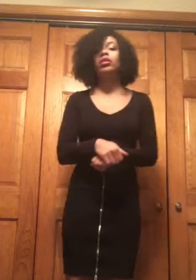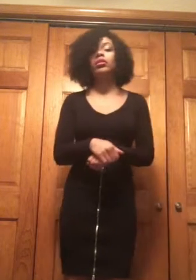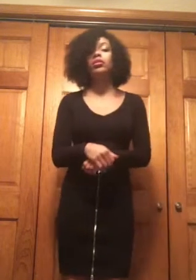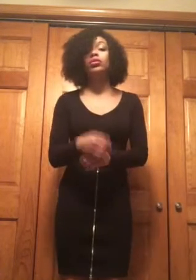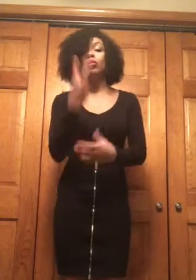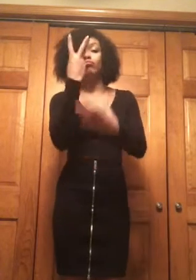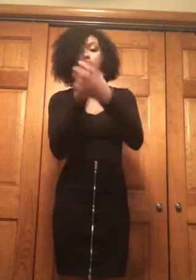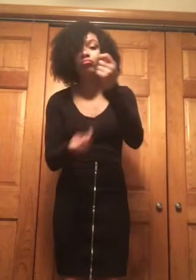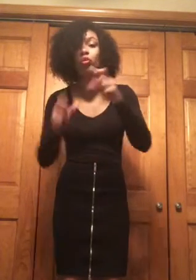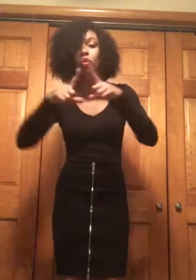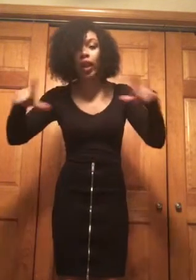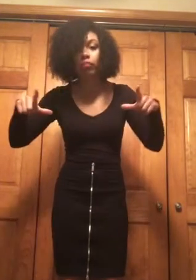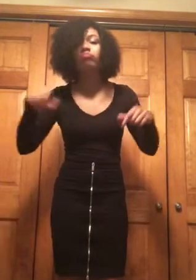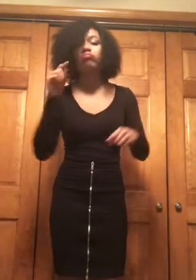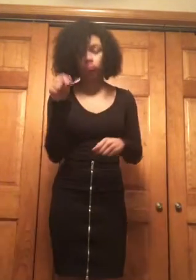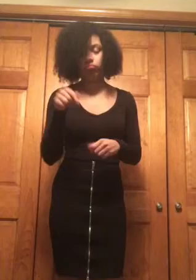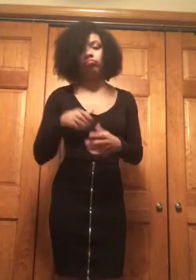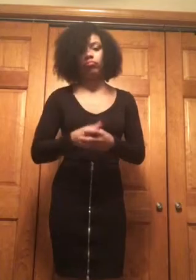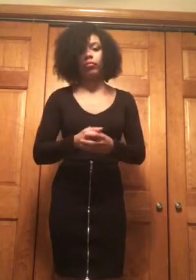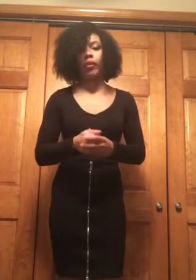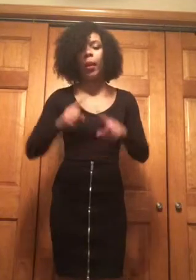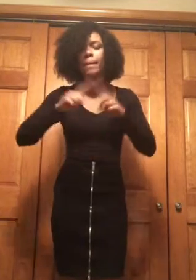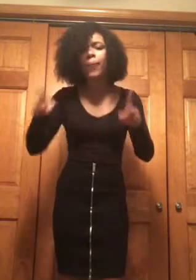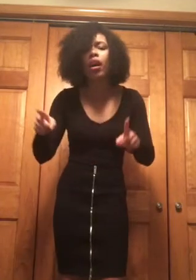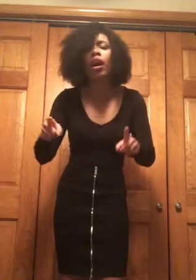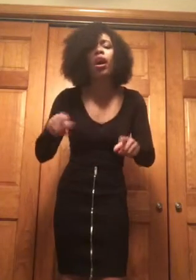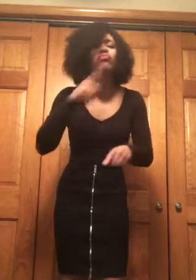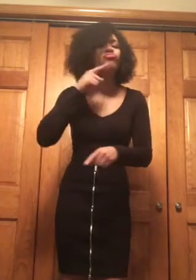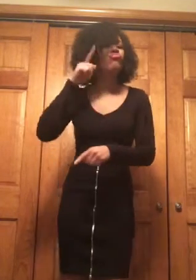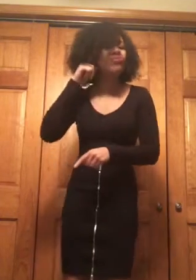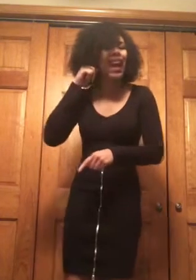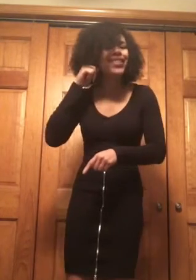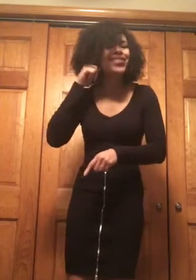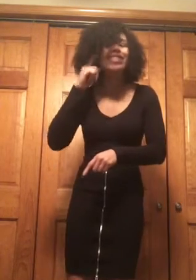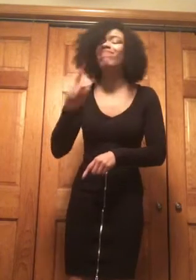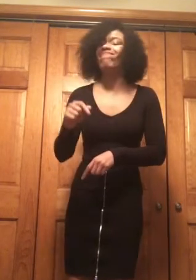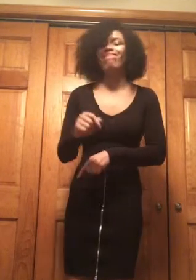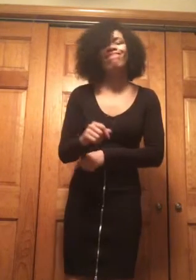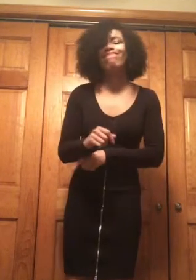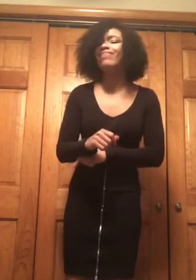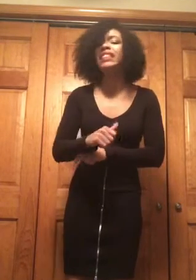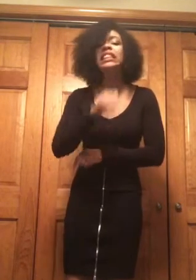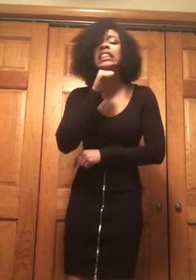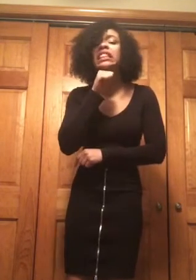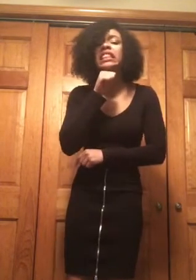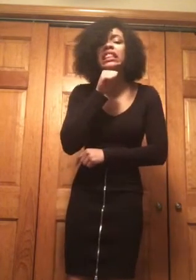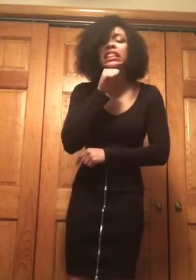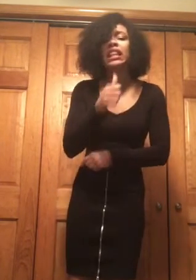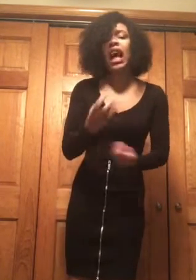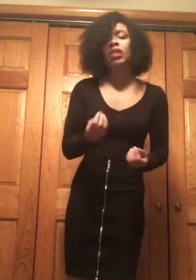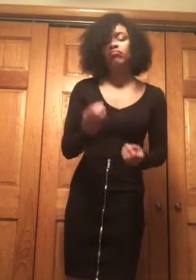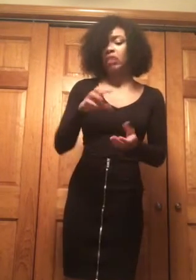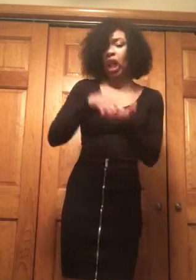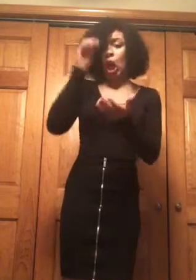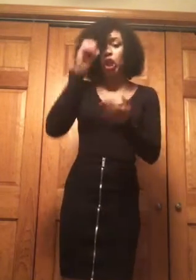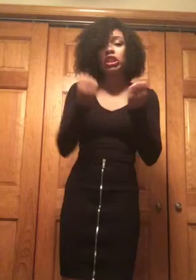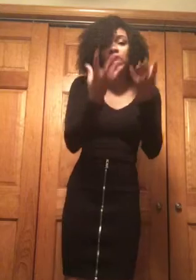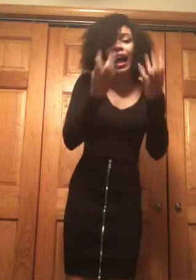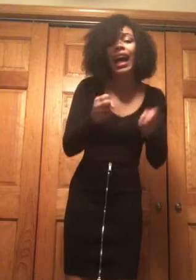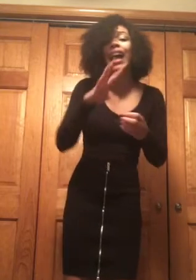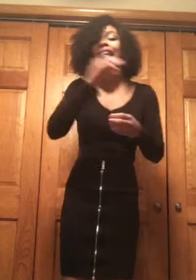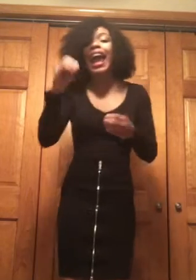But for deaf children, they don't share the same language as their parents. Spoken language is not a deaf child's natural